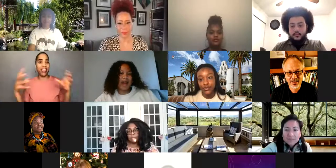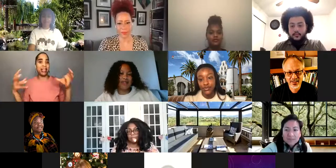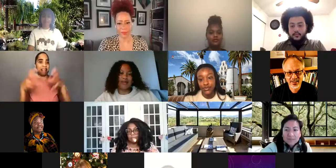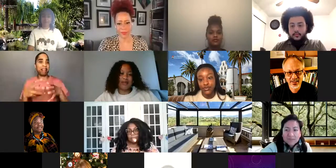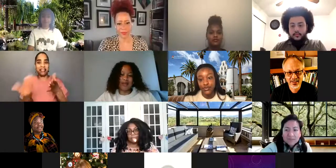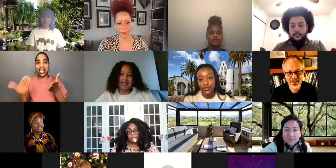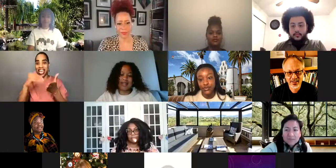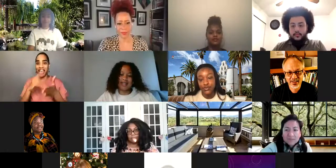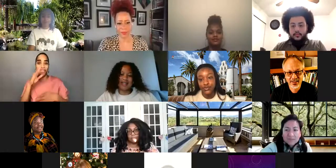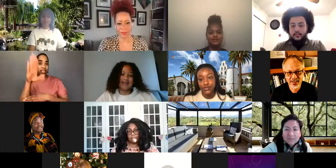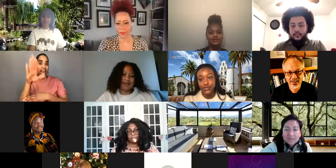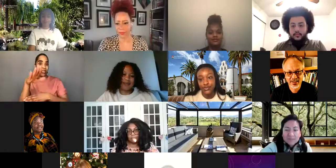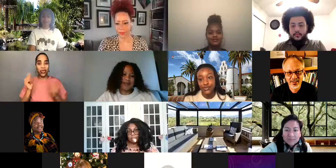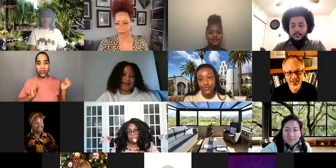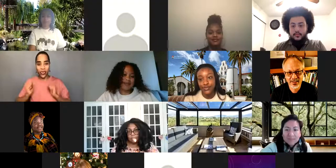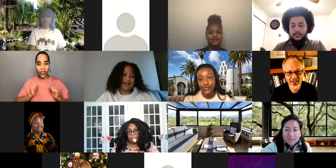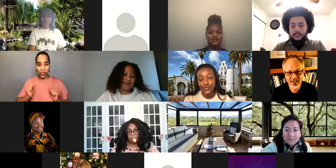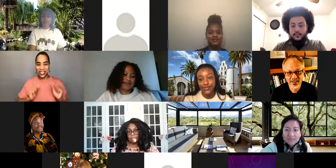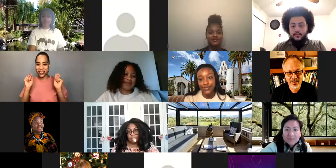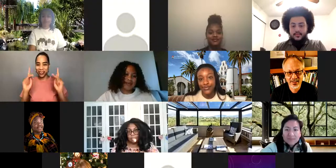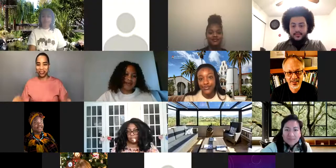for our afternoon performances.